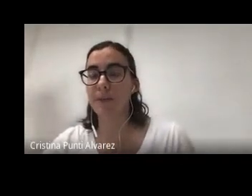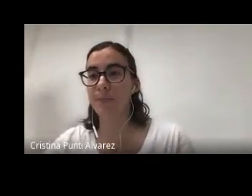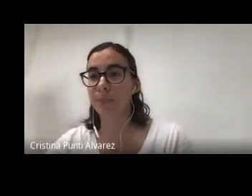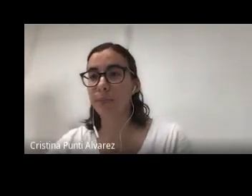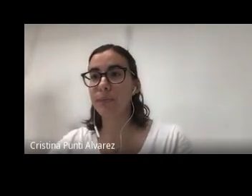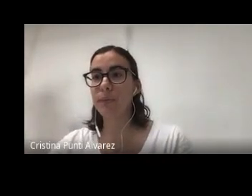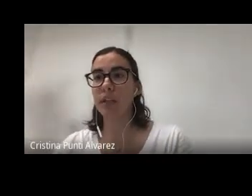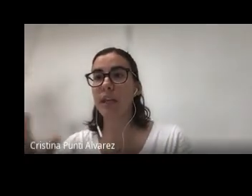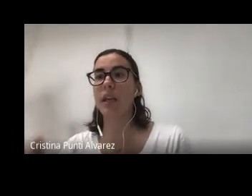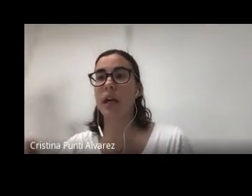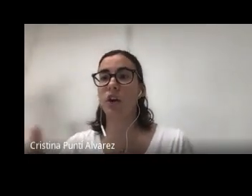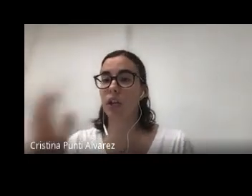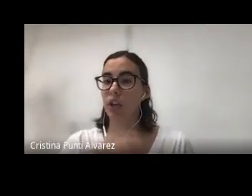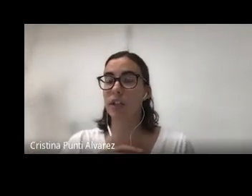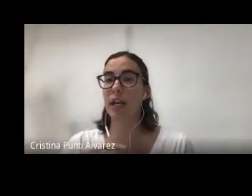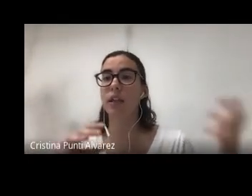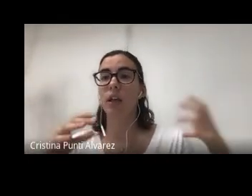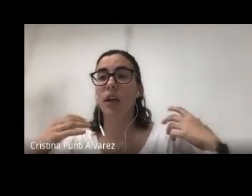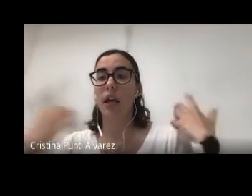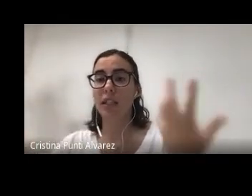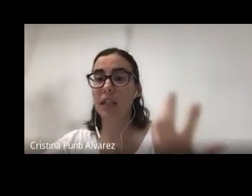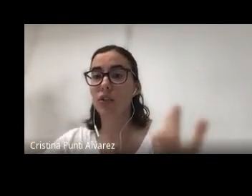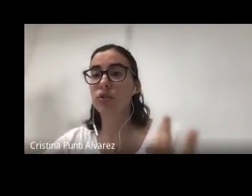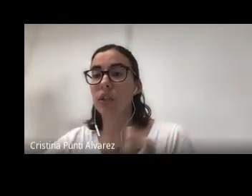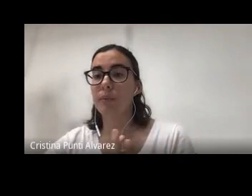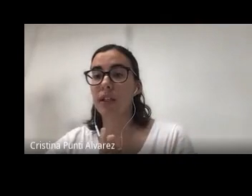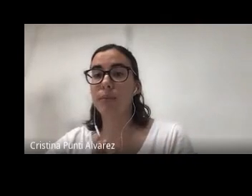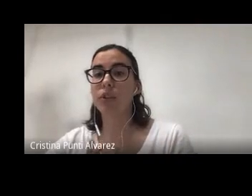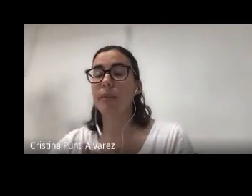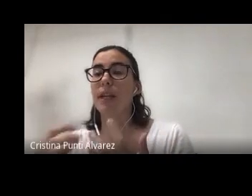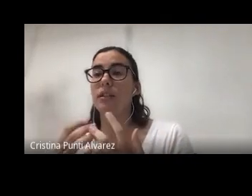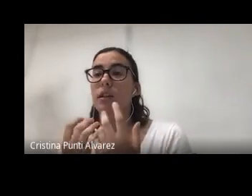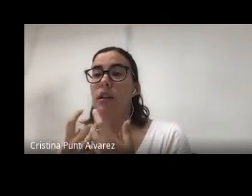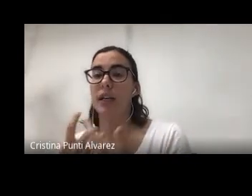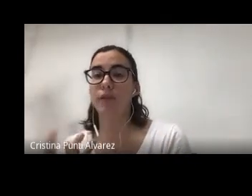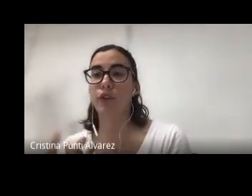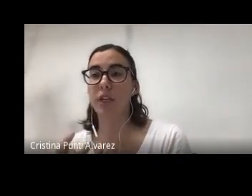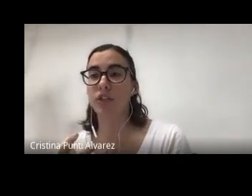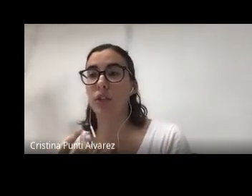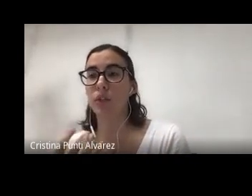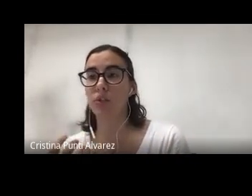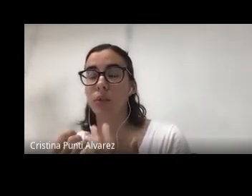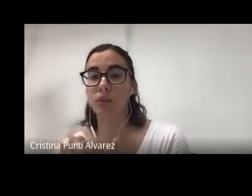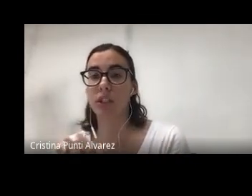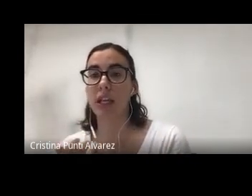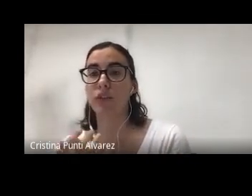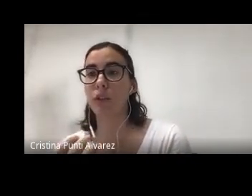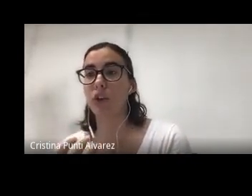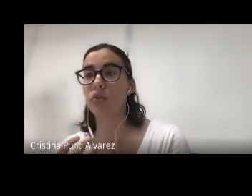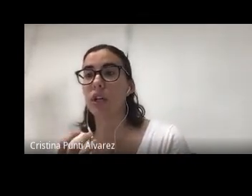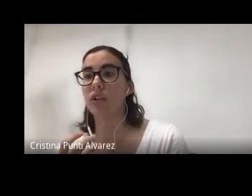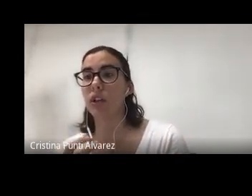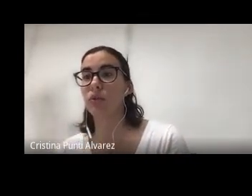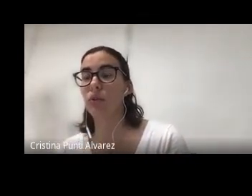translating. Then on another side, as I told you, the important part is the hand information that we could extract from